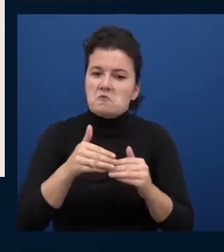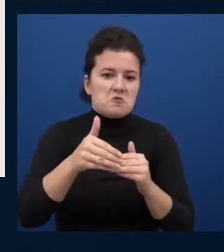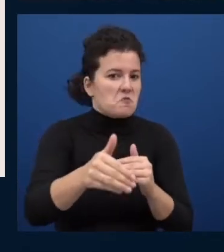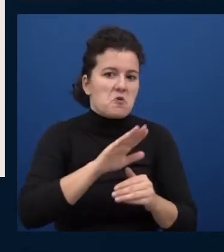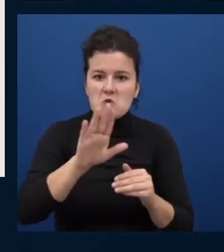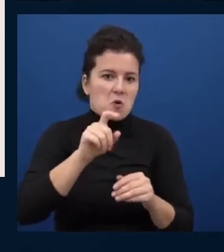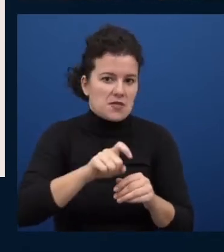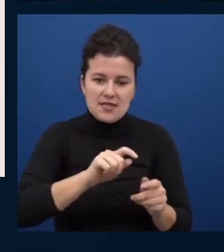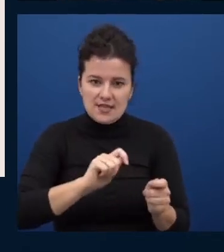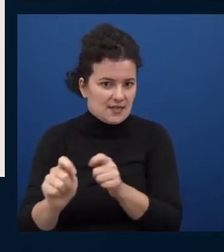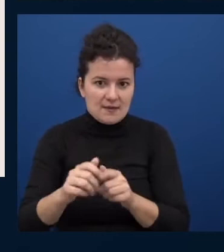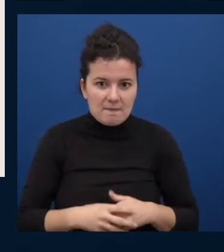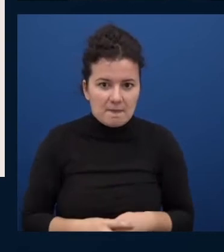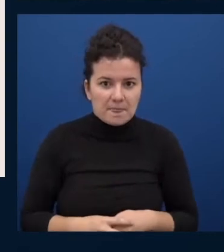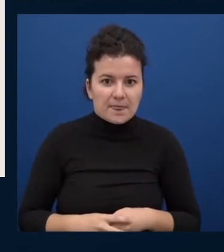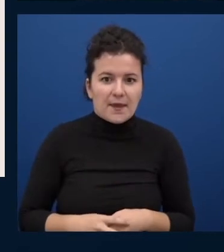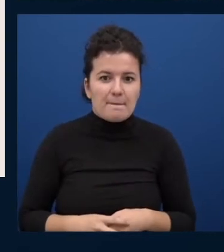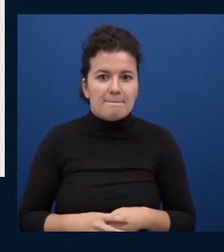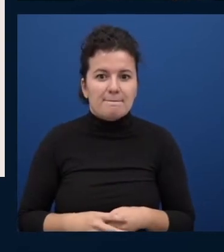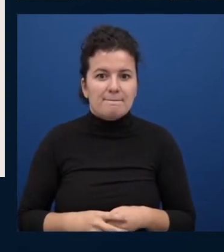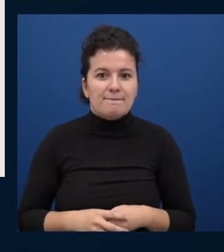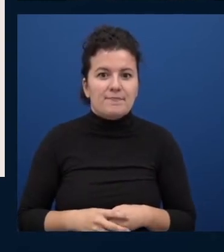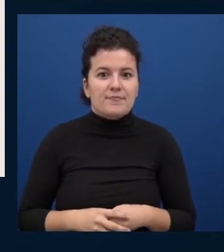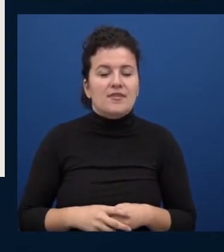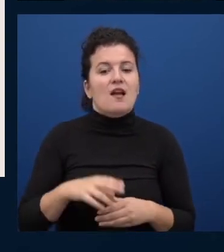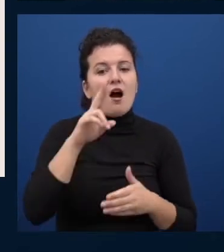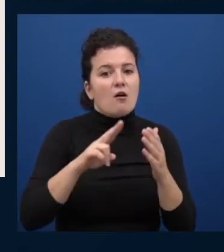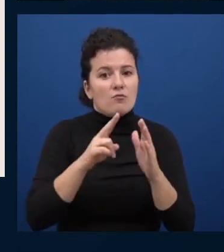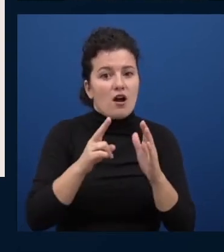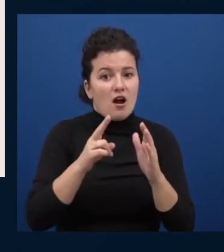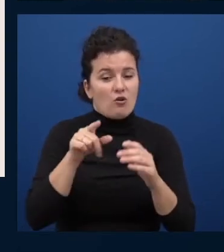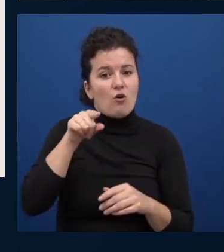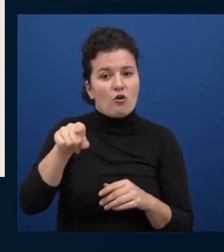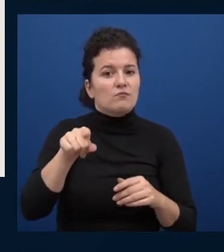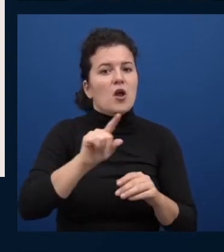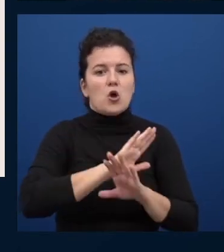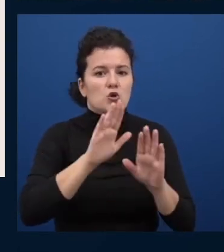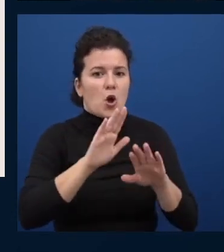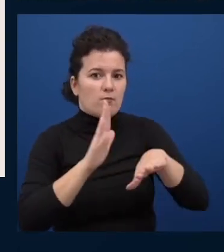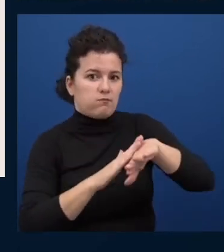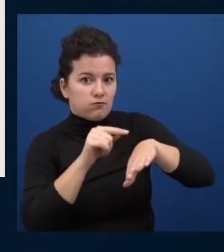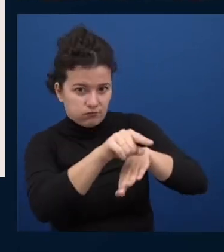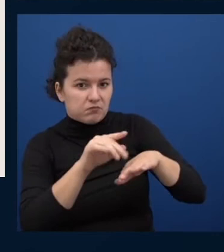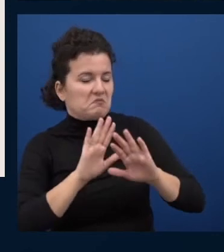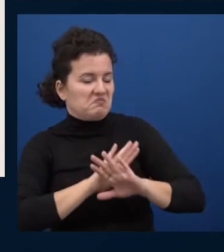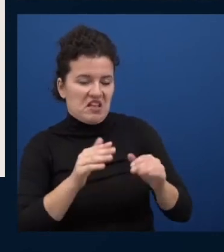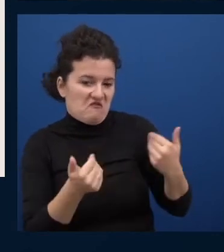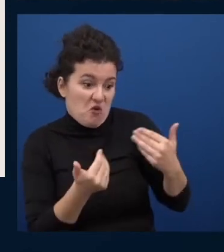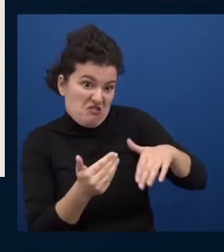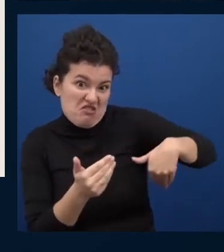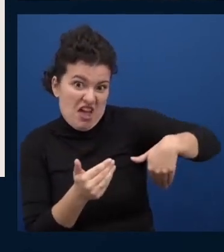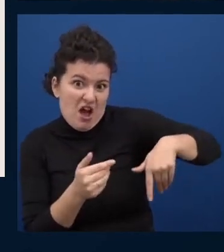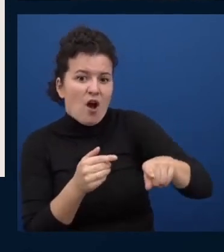All the public web APIs from Umbraco is untouched. We will be forced to make minimal changes to the